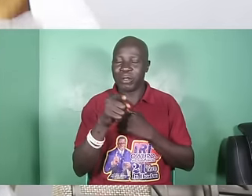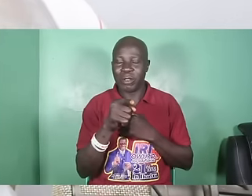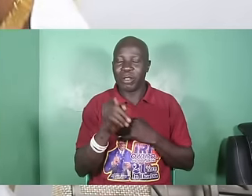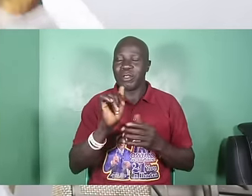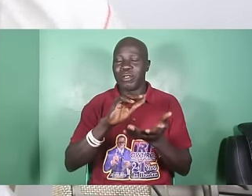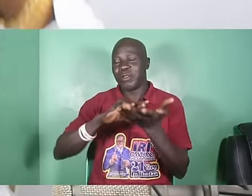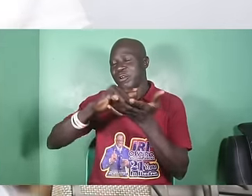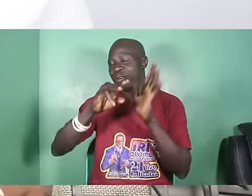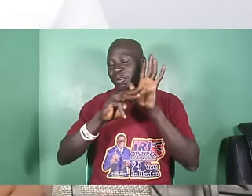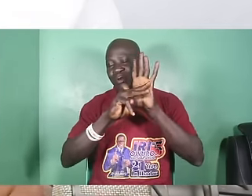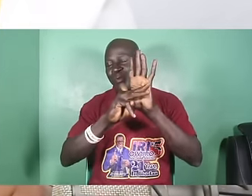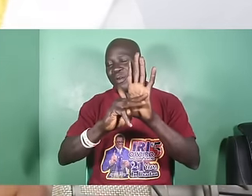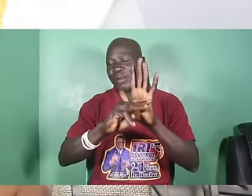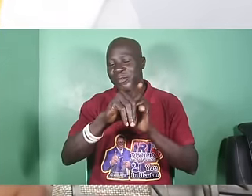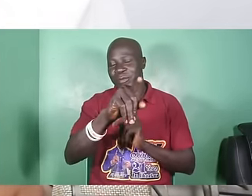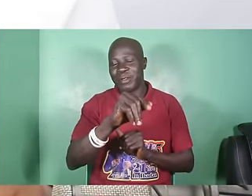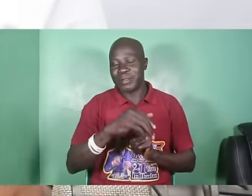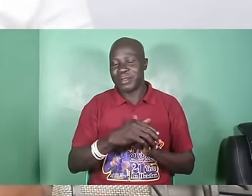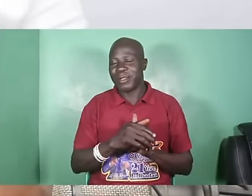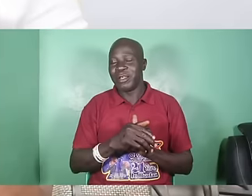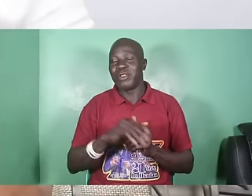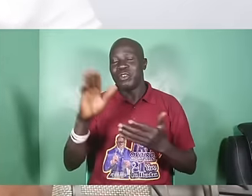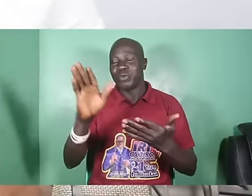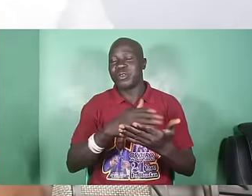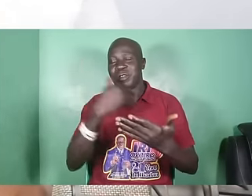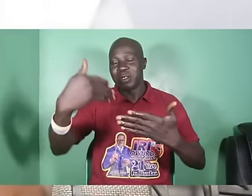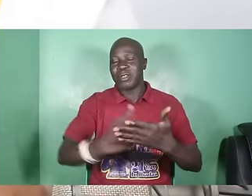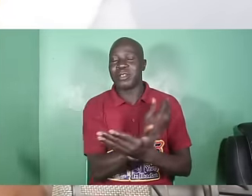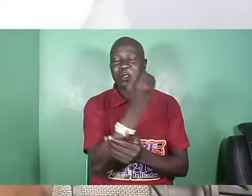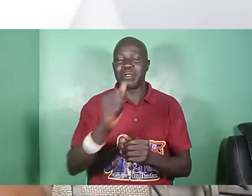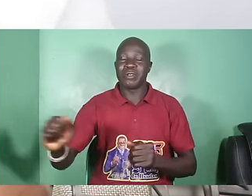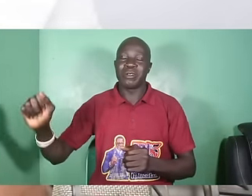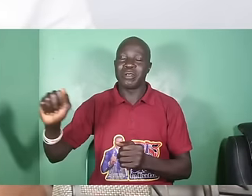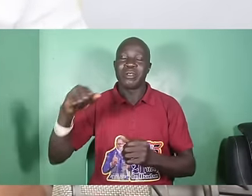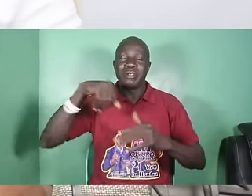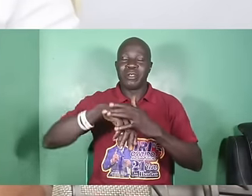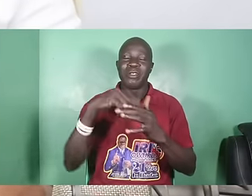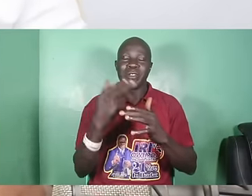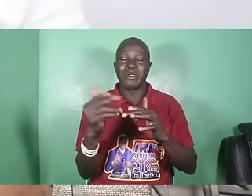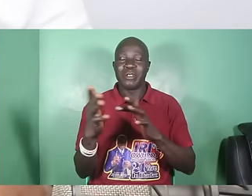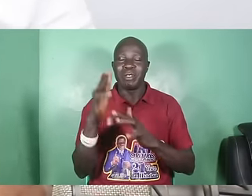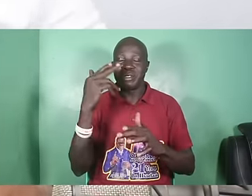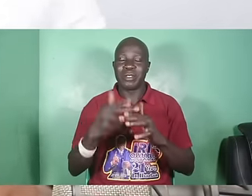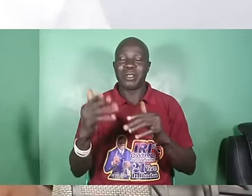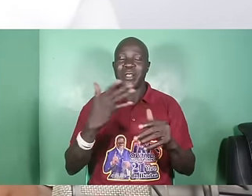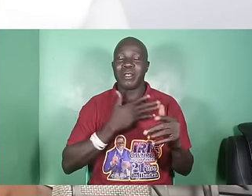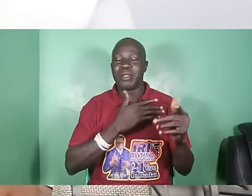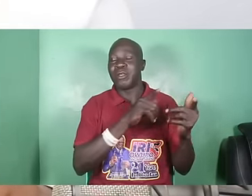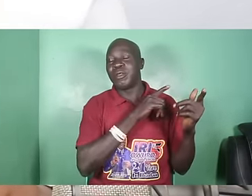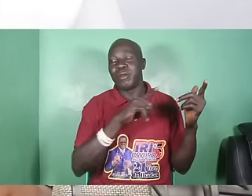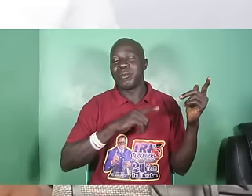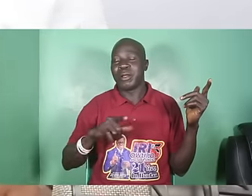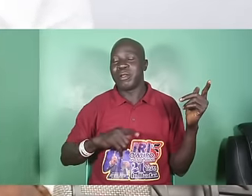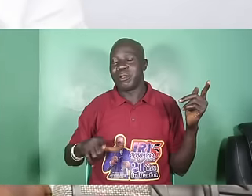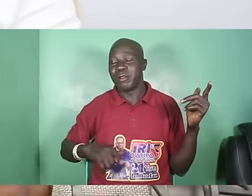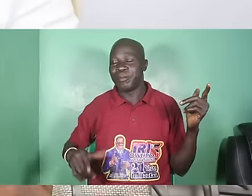happy. Ogo re a jade. Amen. Manifest. Wa kori tutun. Amen. A new song. Yes. Oluwa wa. Amen. Jesus